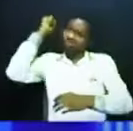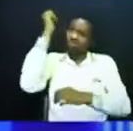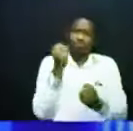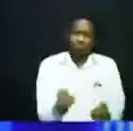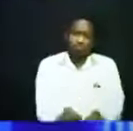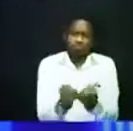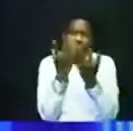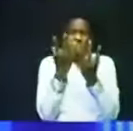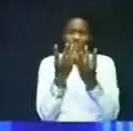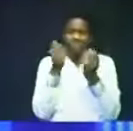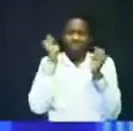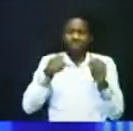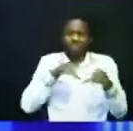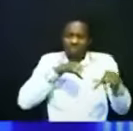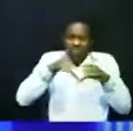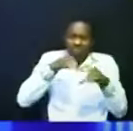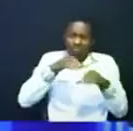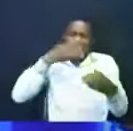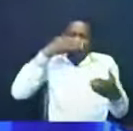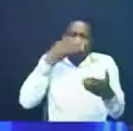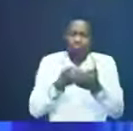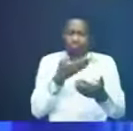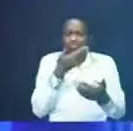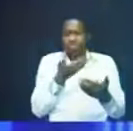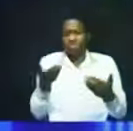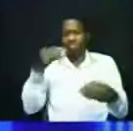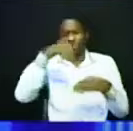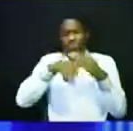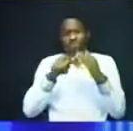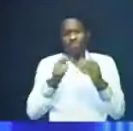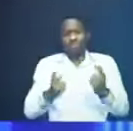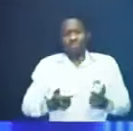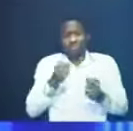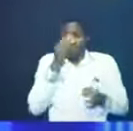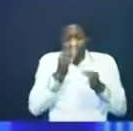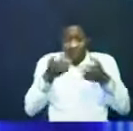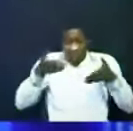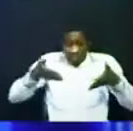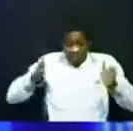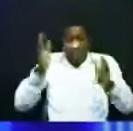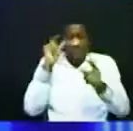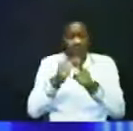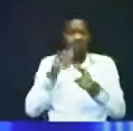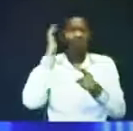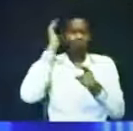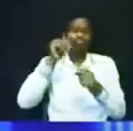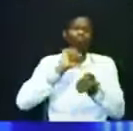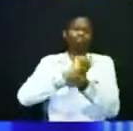us. If you allow it, it will change you. And you